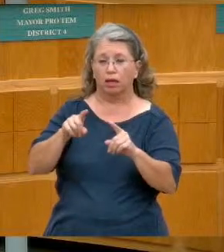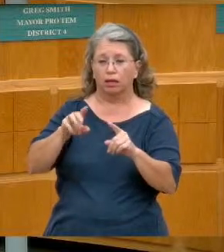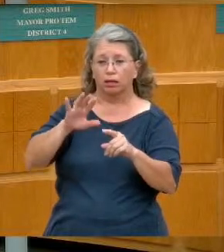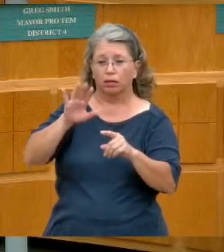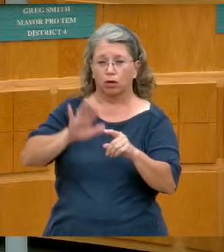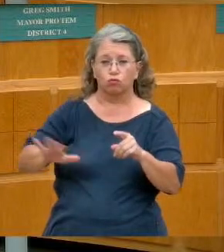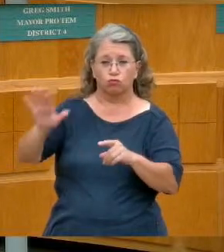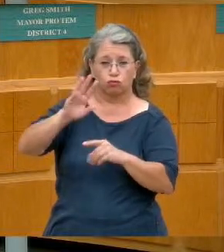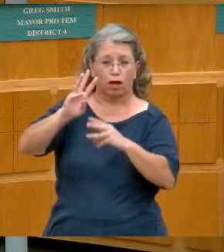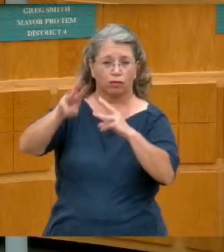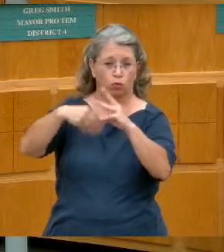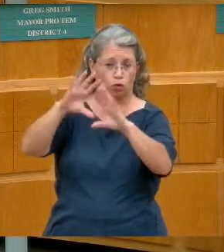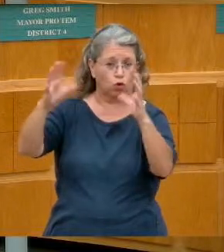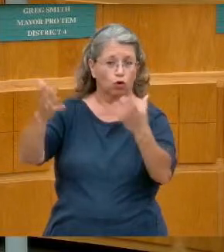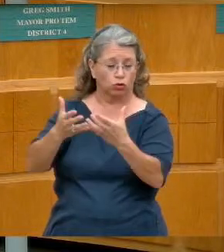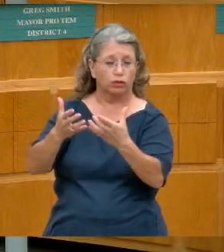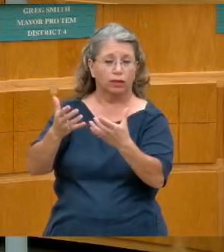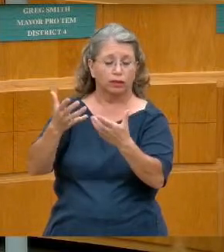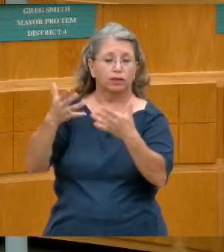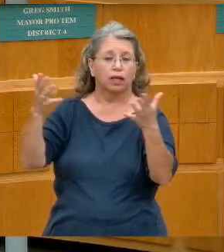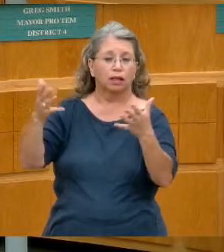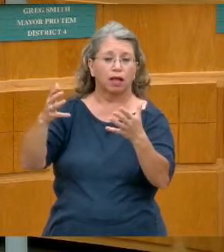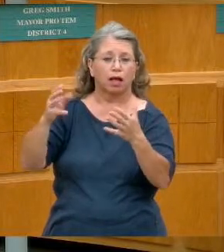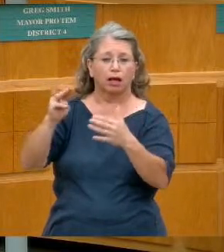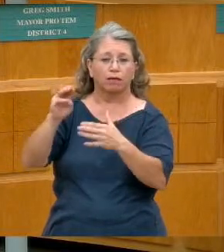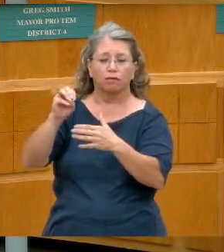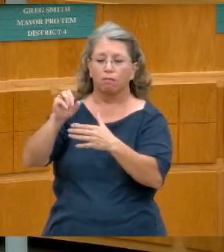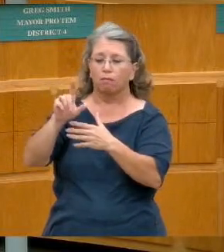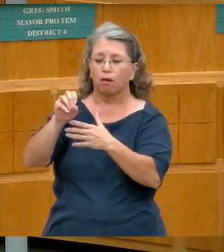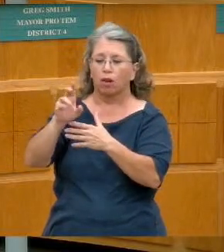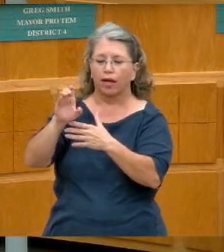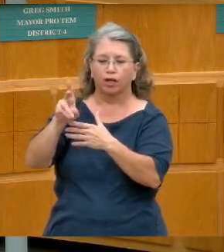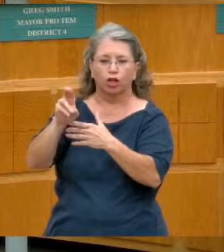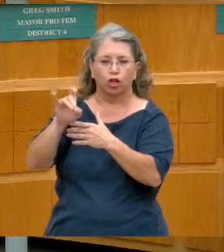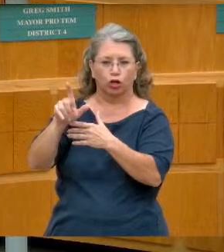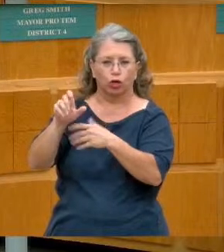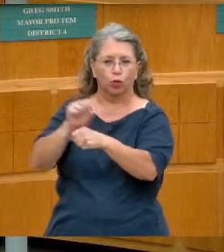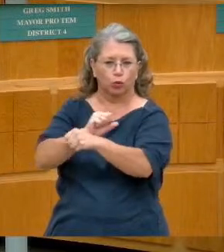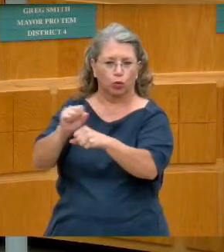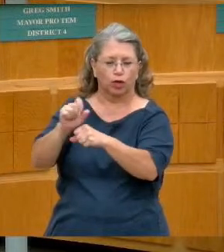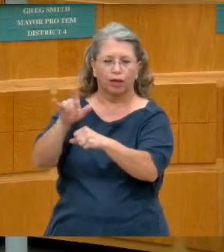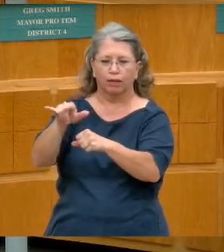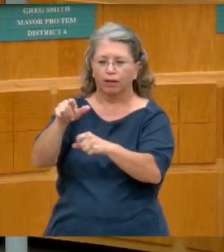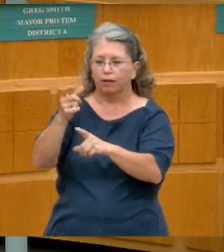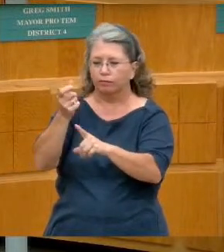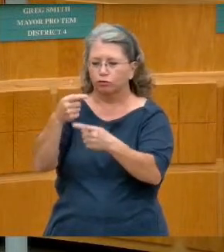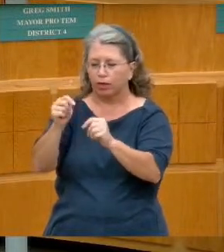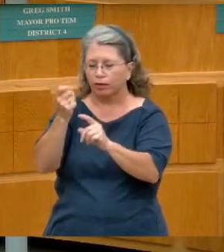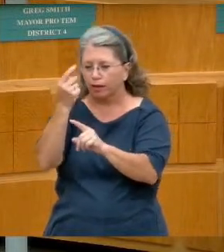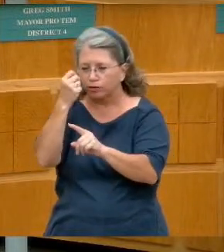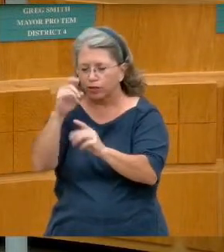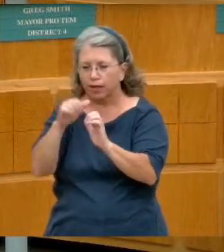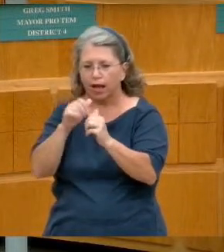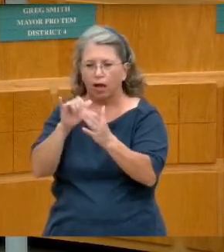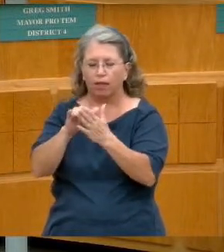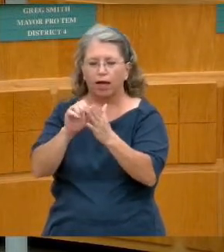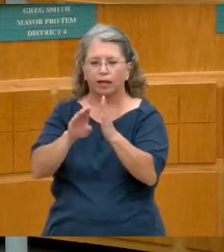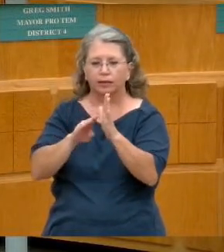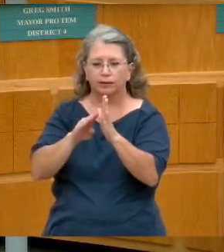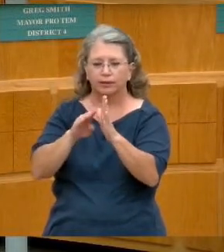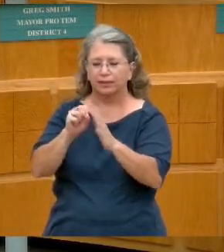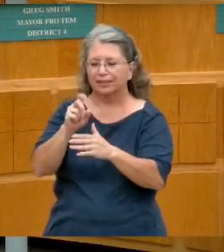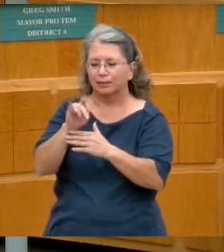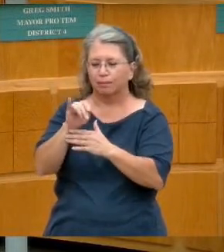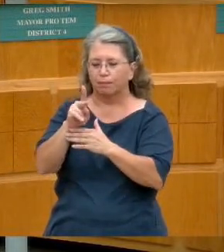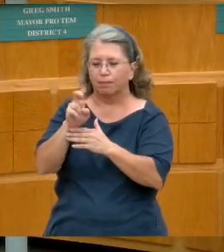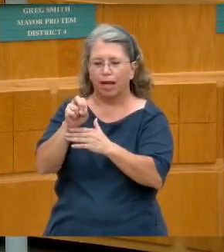going on. That work is being used to understand how the spike protein is evolving. Spike protein